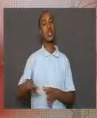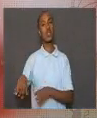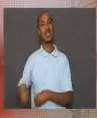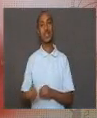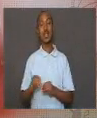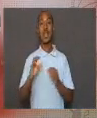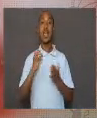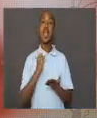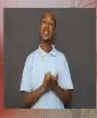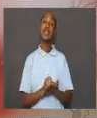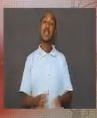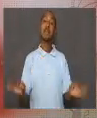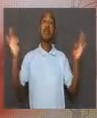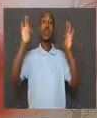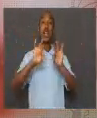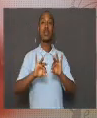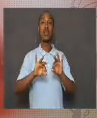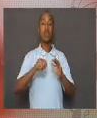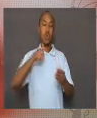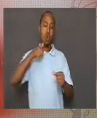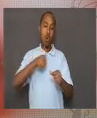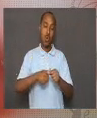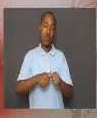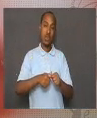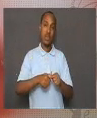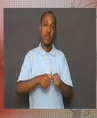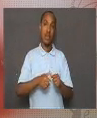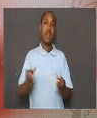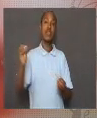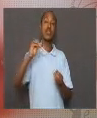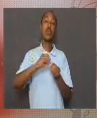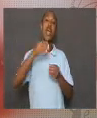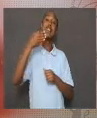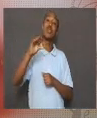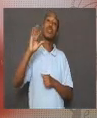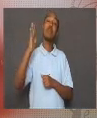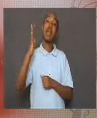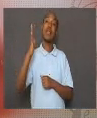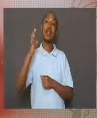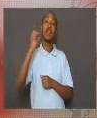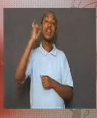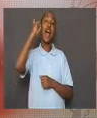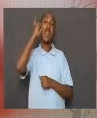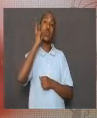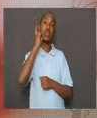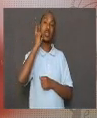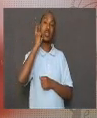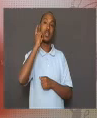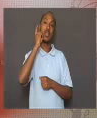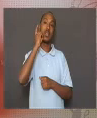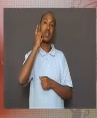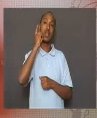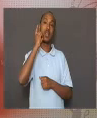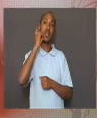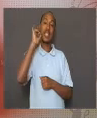Students, it is important to note that even though a solution might be dilute, it